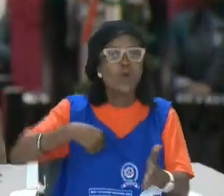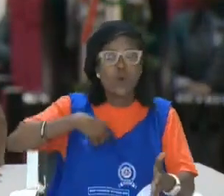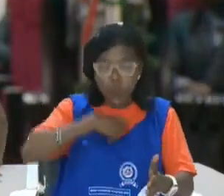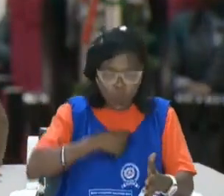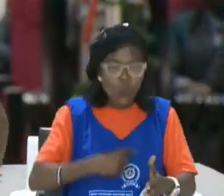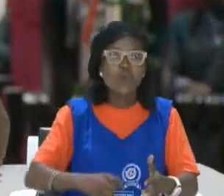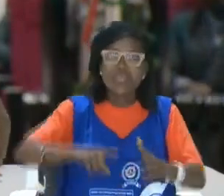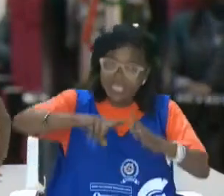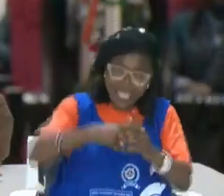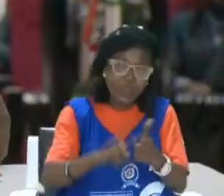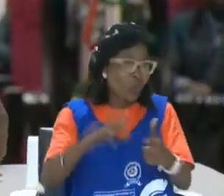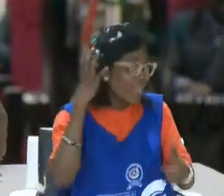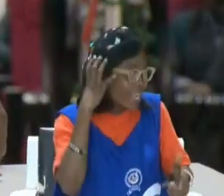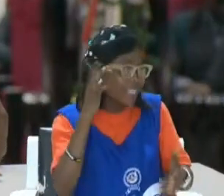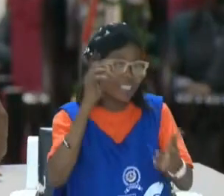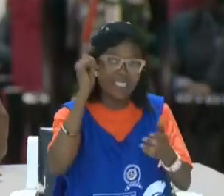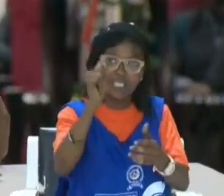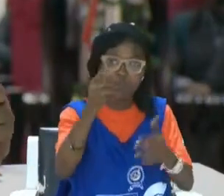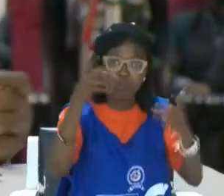the testimonies.